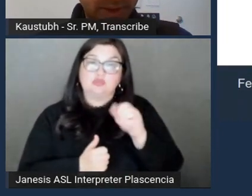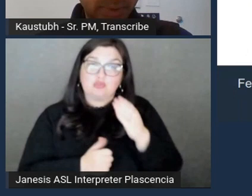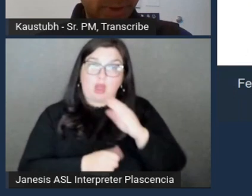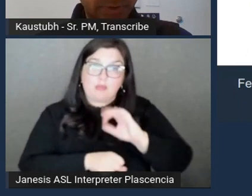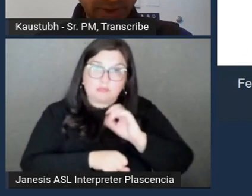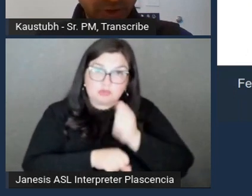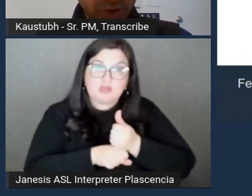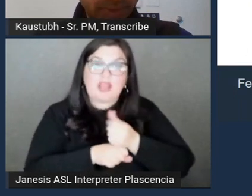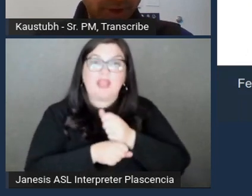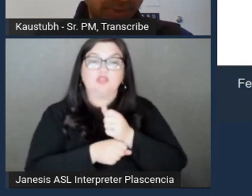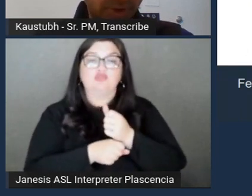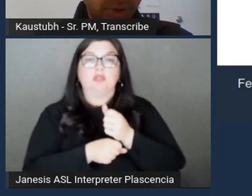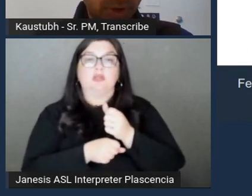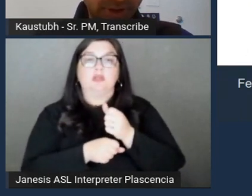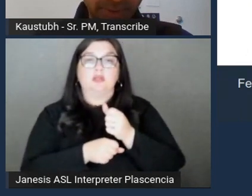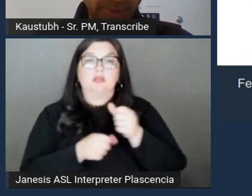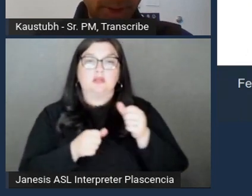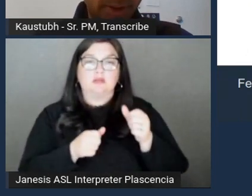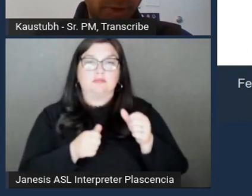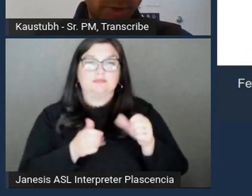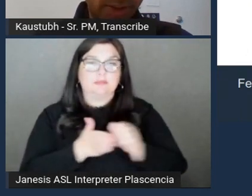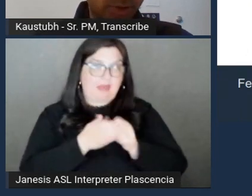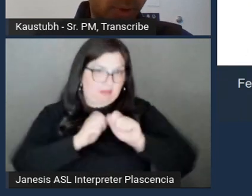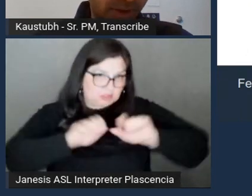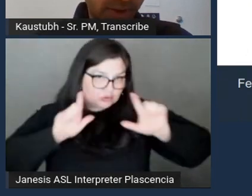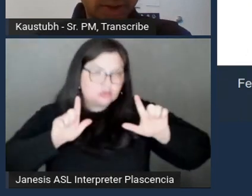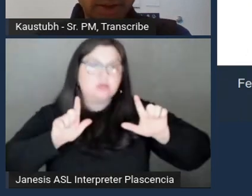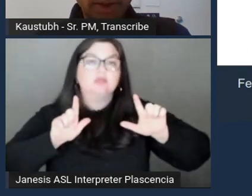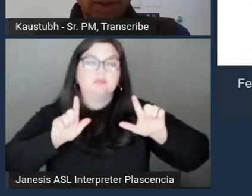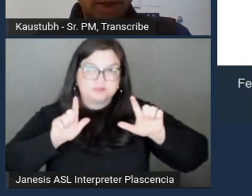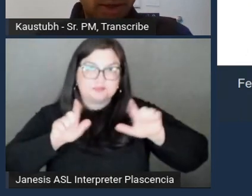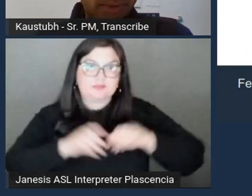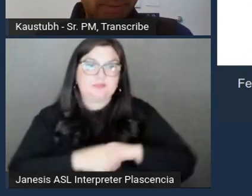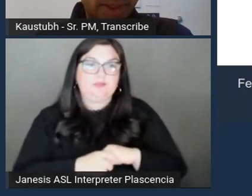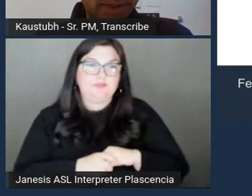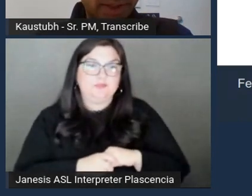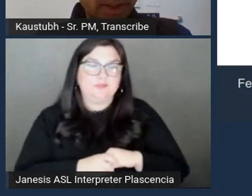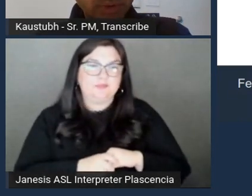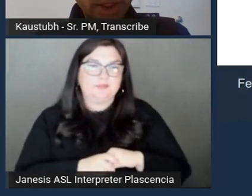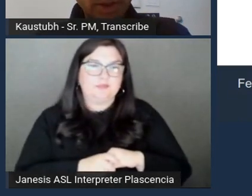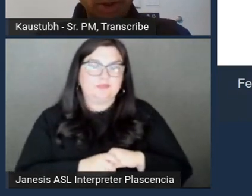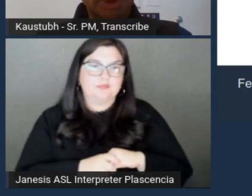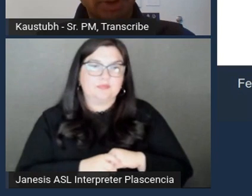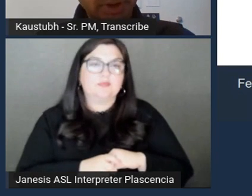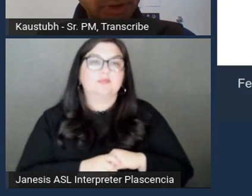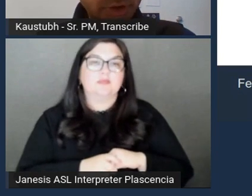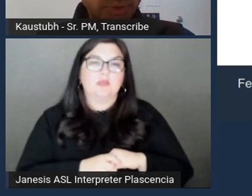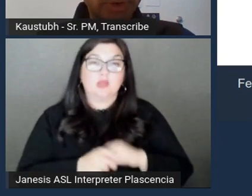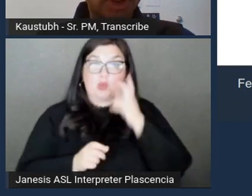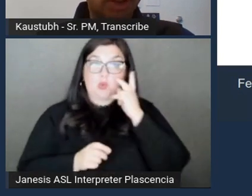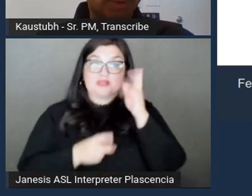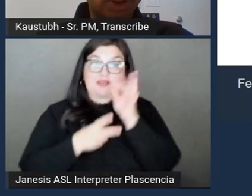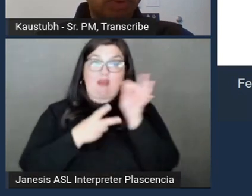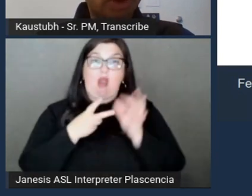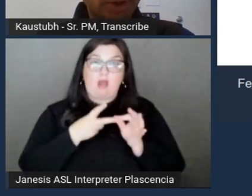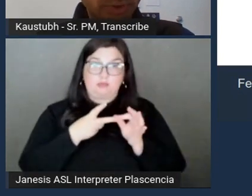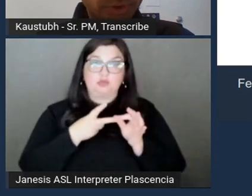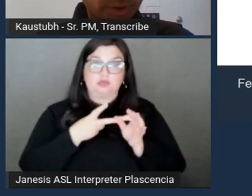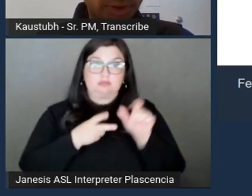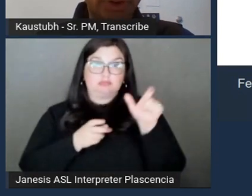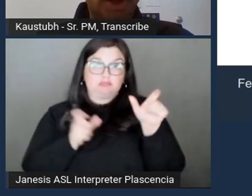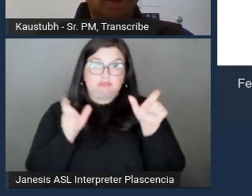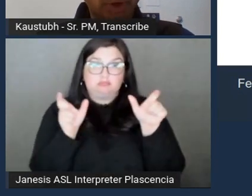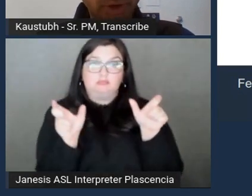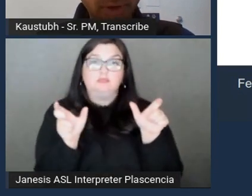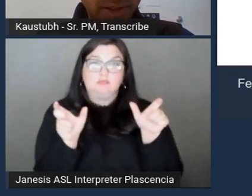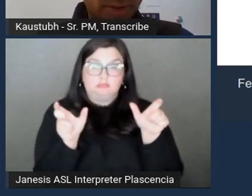by specifying the job. So I'm just going to call this maybe test one. And then you get an option to choose whether you want to use